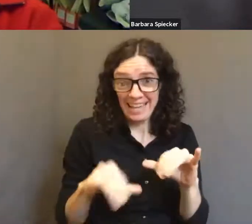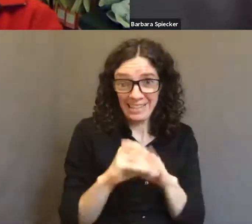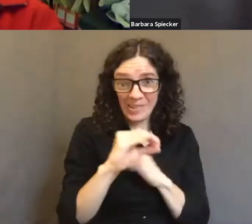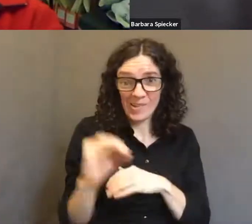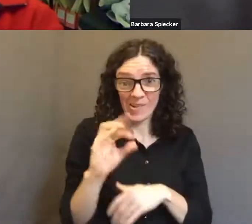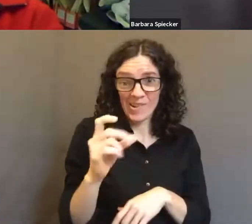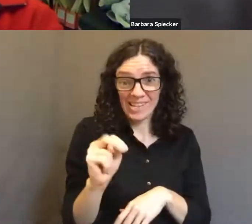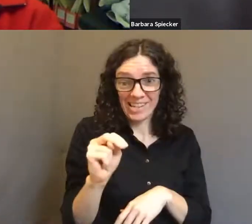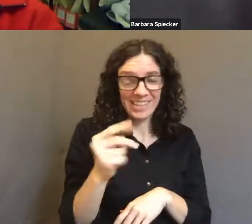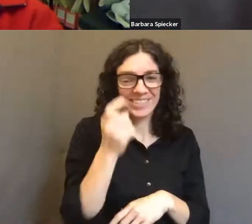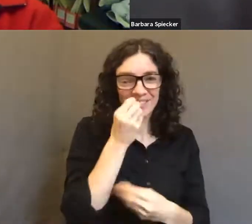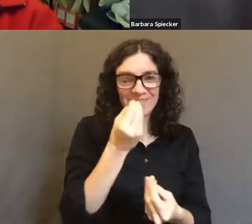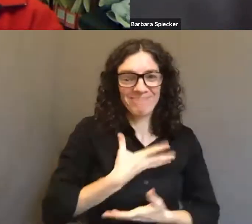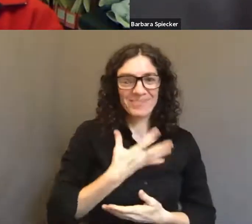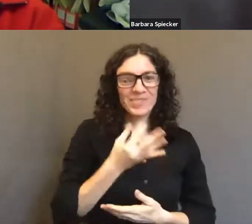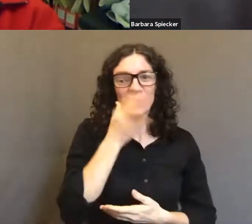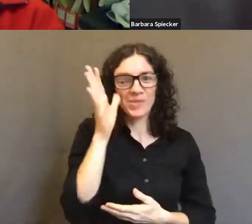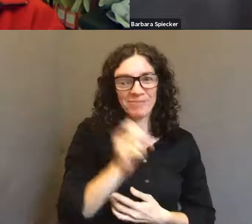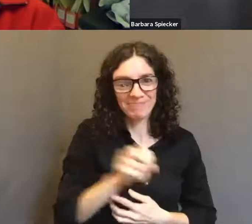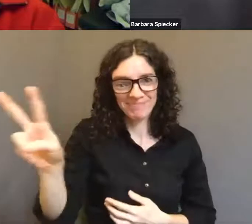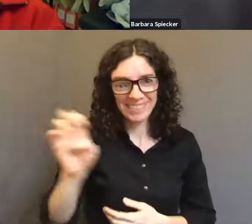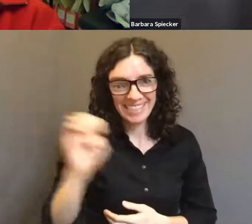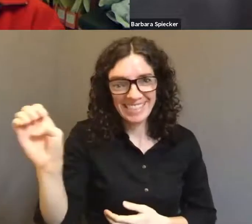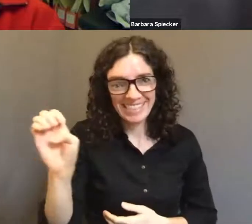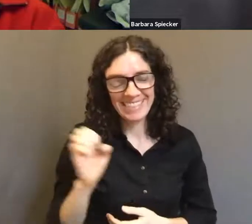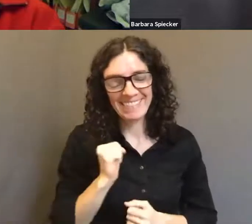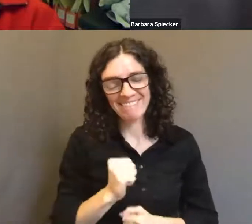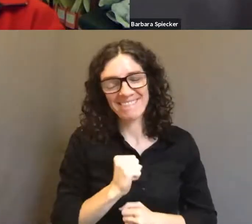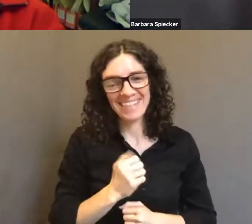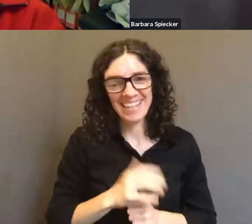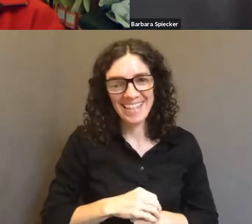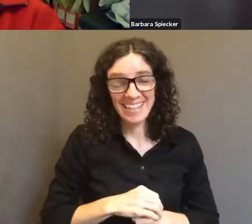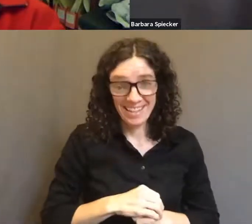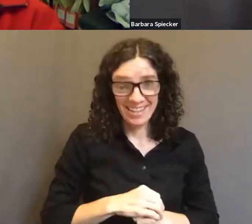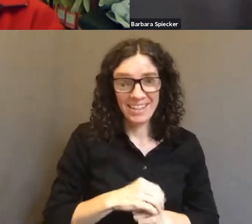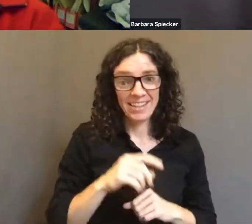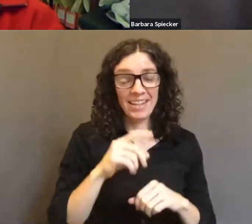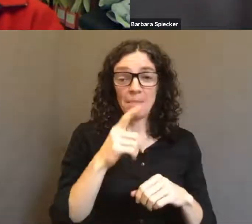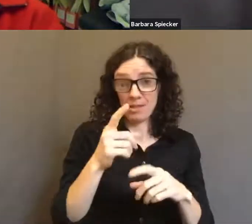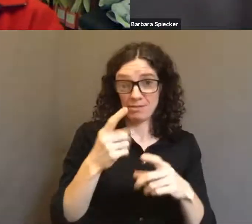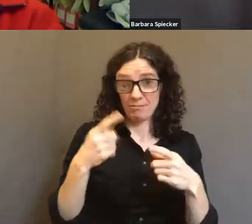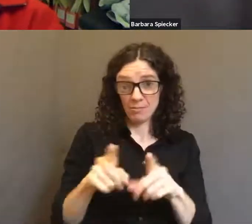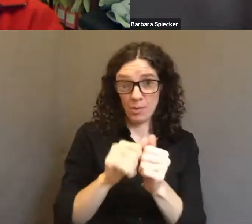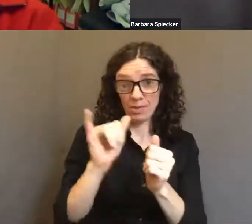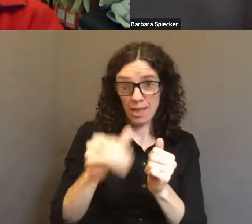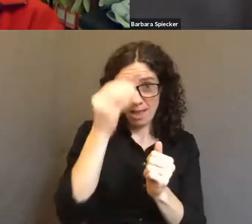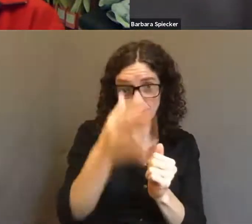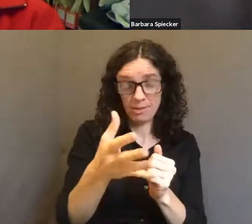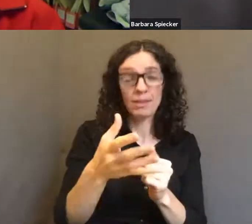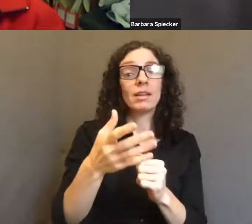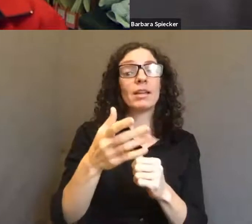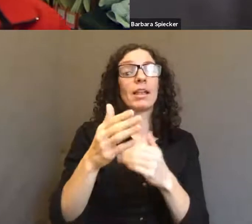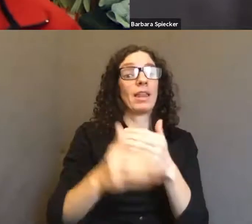east fairly soon. And in conjunction with that, she'll be moving on to